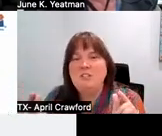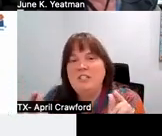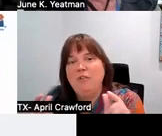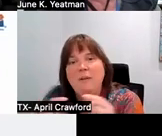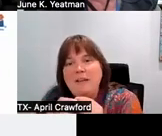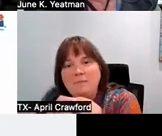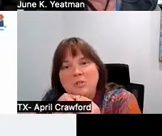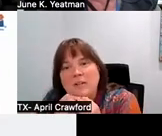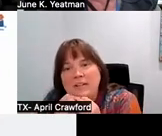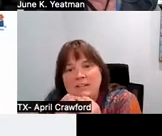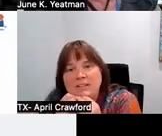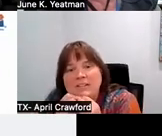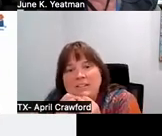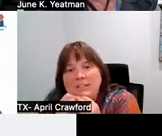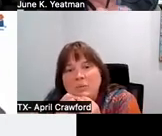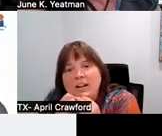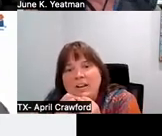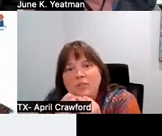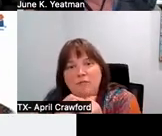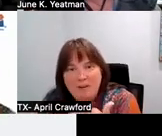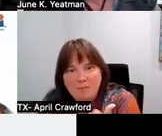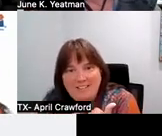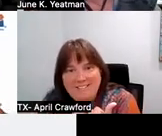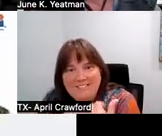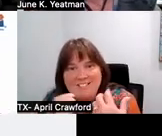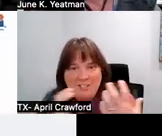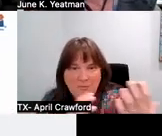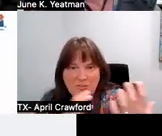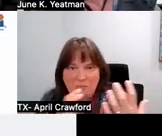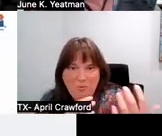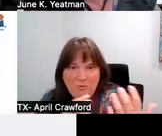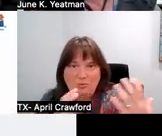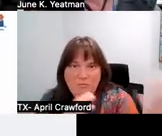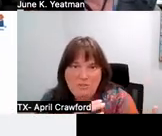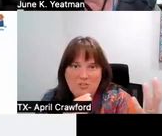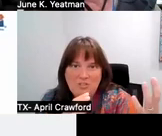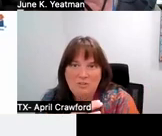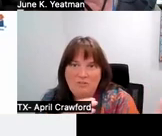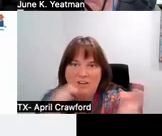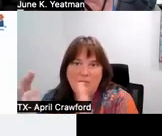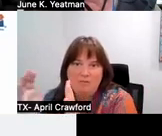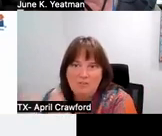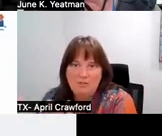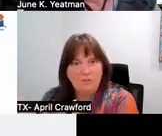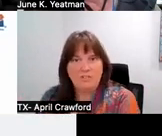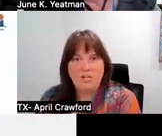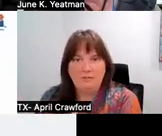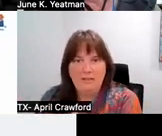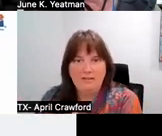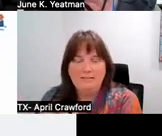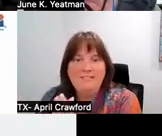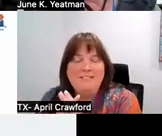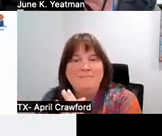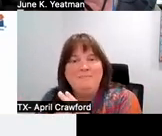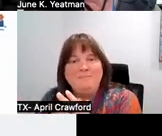little difference in framing between writing for the family, the system of supports or resources for the family versus what does a child